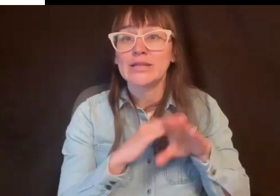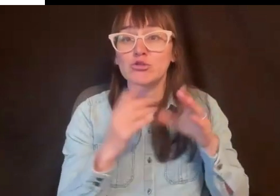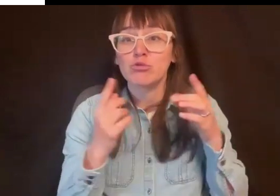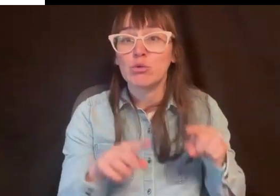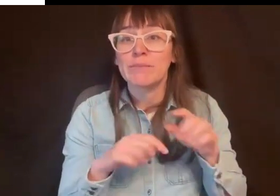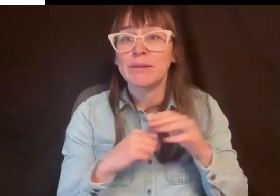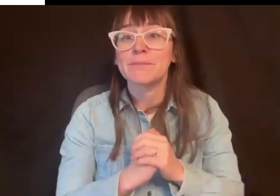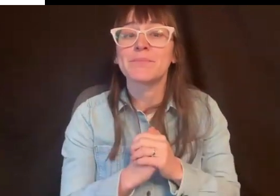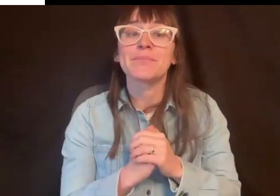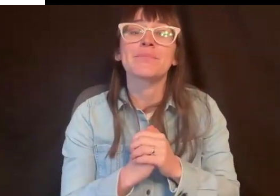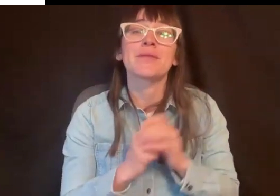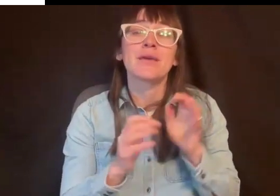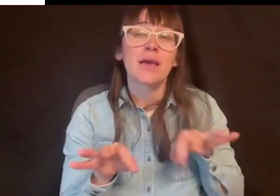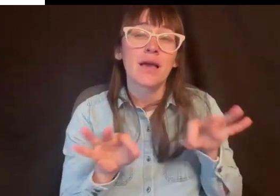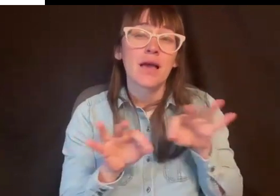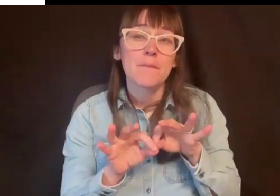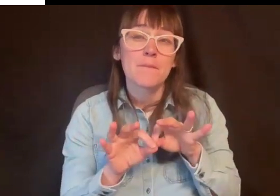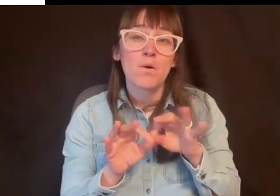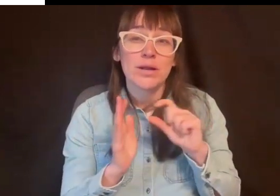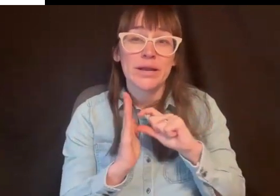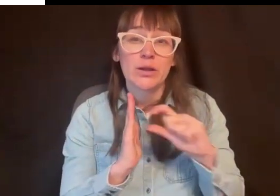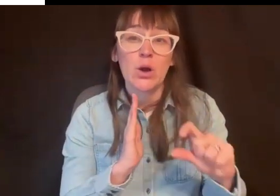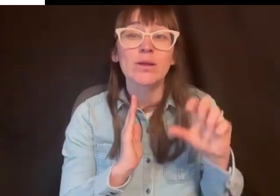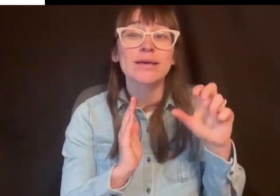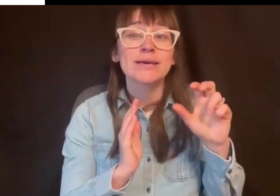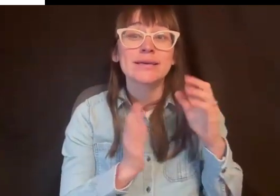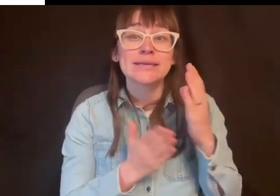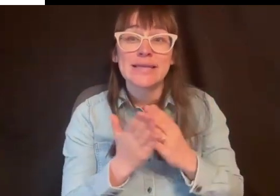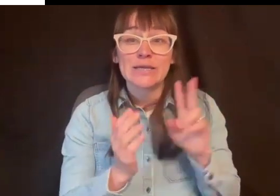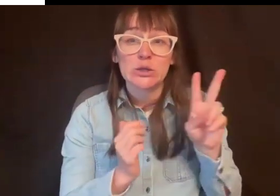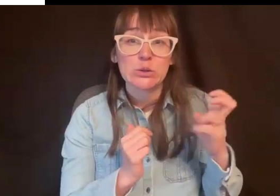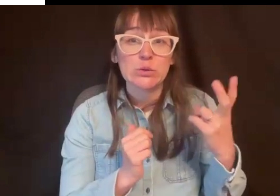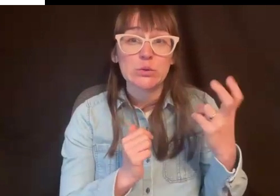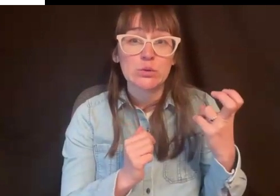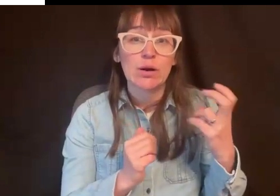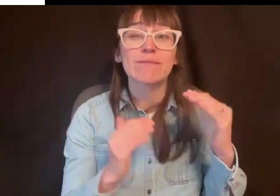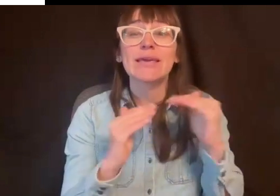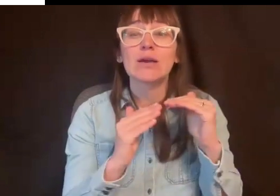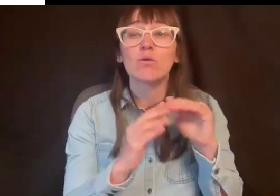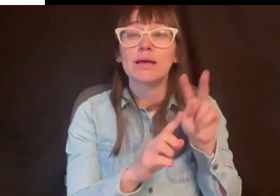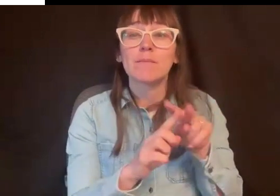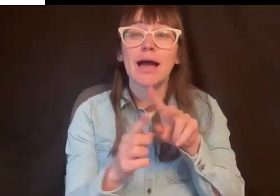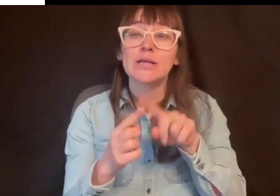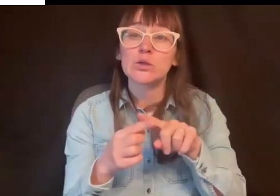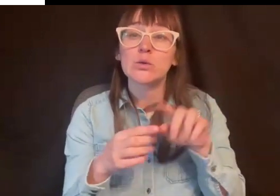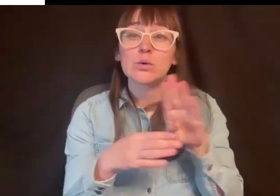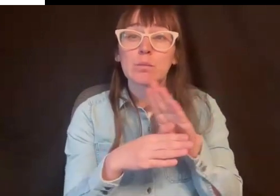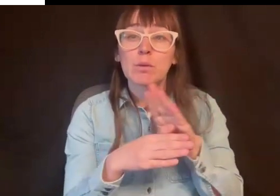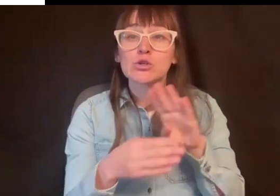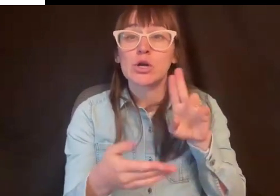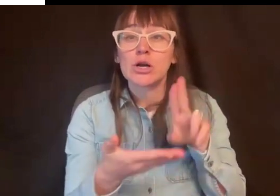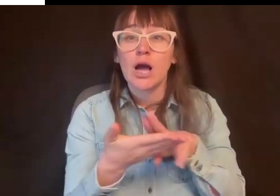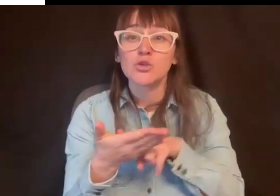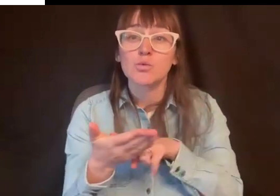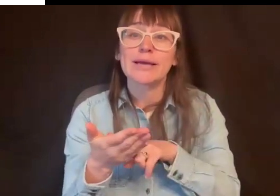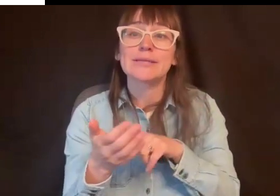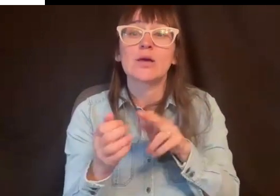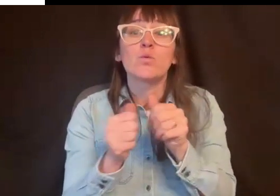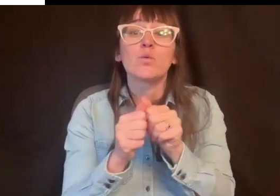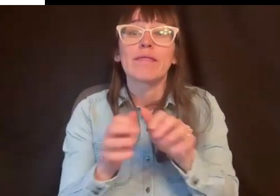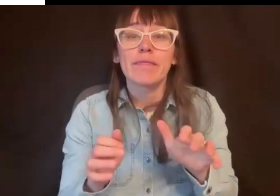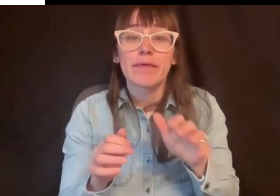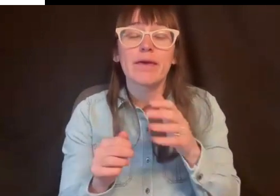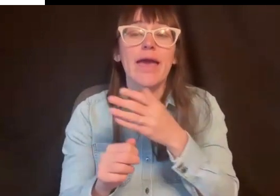An important note here, Section 212 applies equally to contracts and commercial relationships executed with and without Old Americans Act resources.